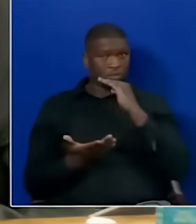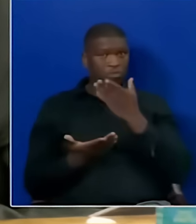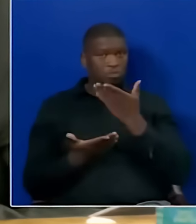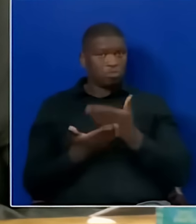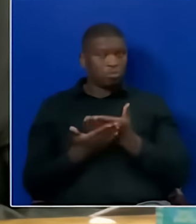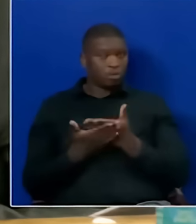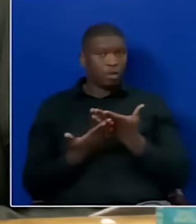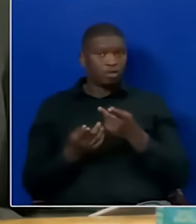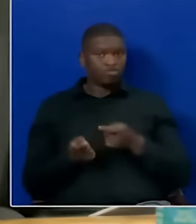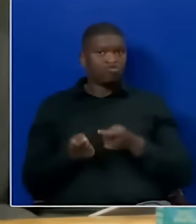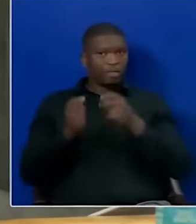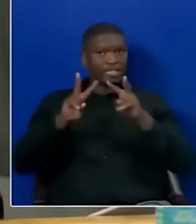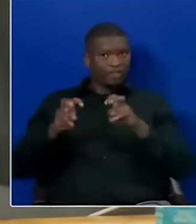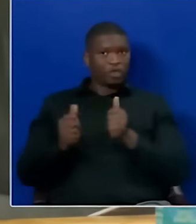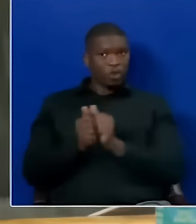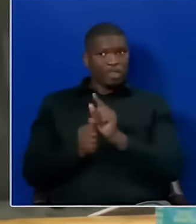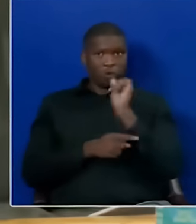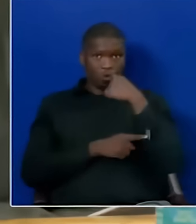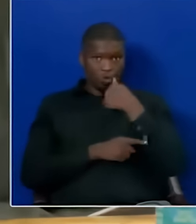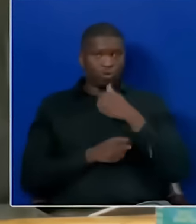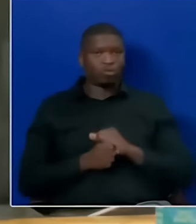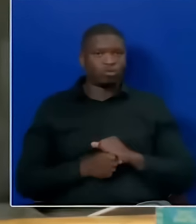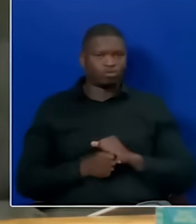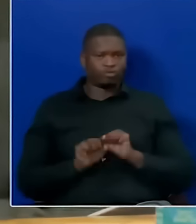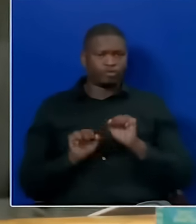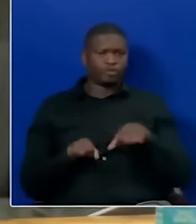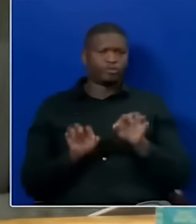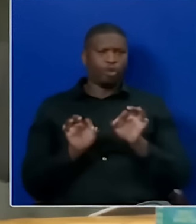that with him tomorrow. That is correct, Commissioners.